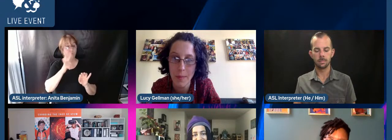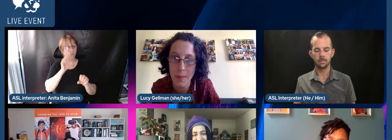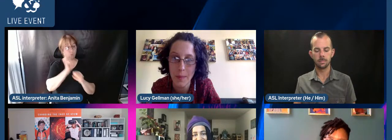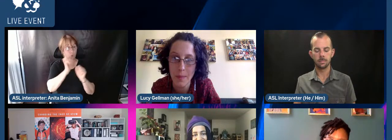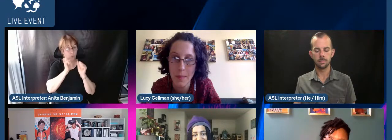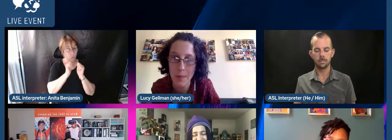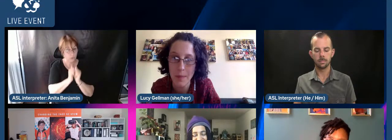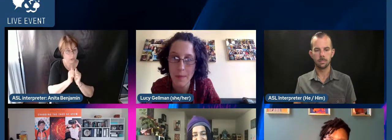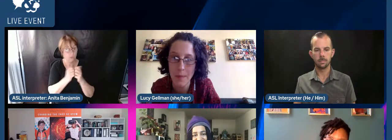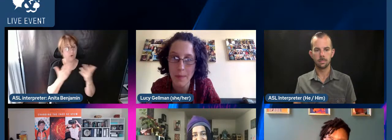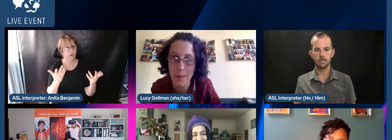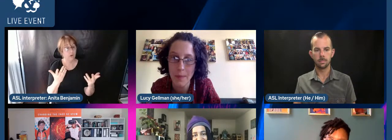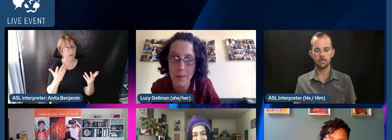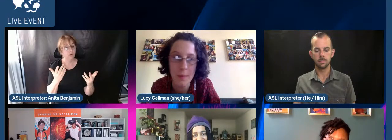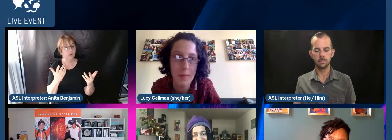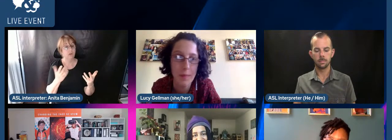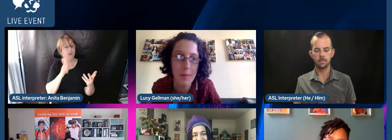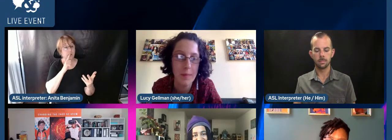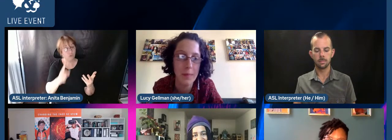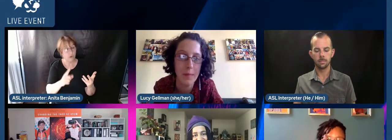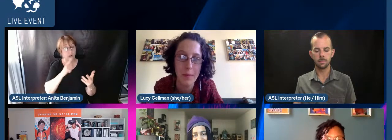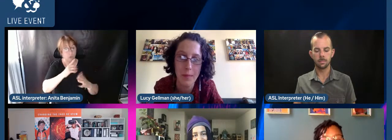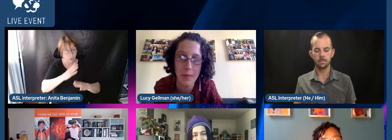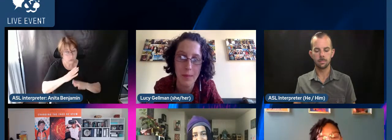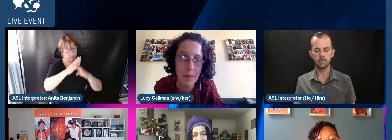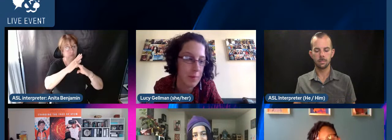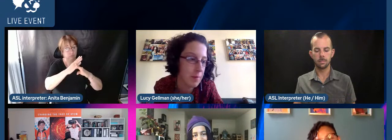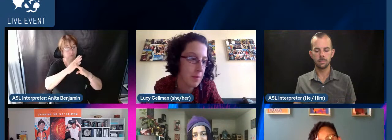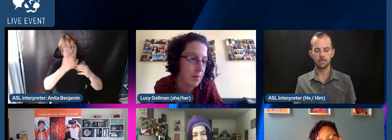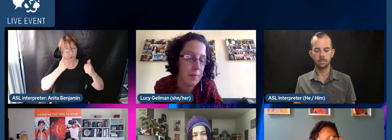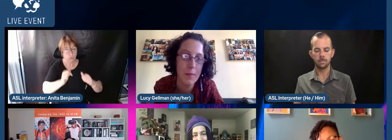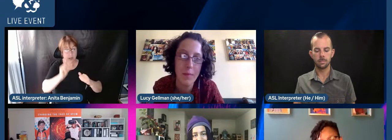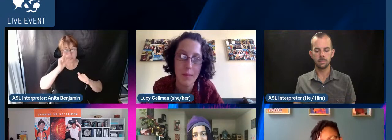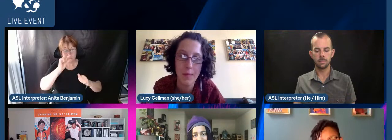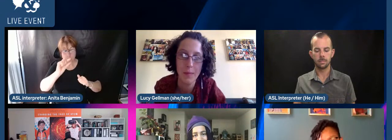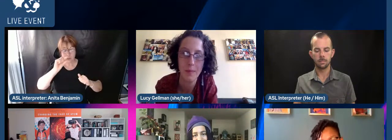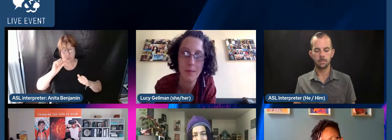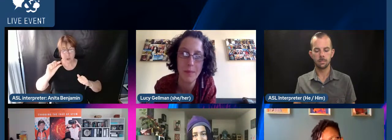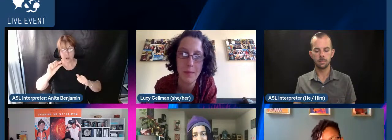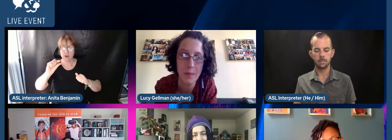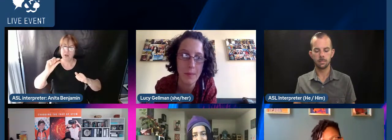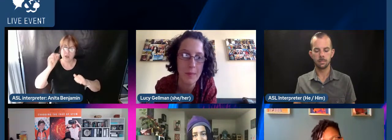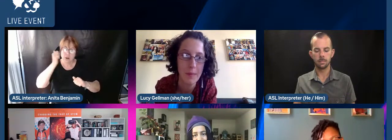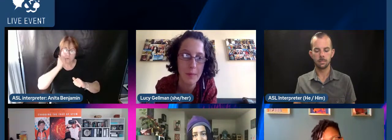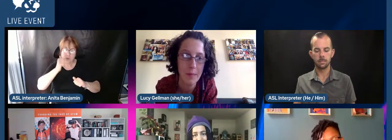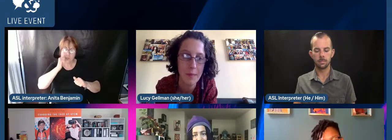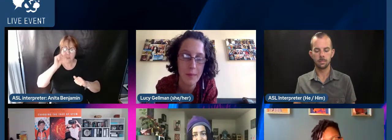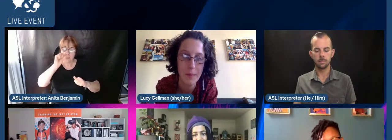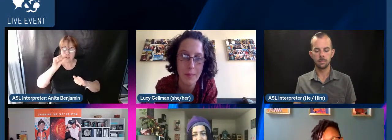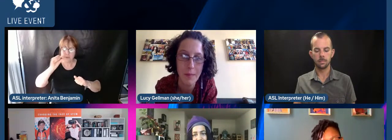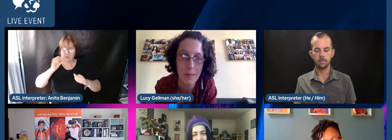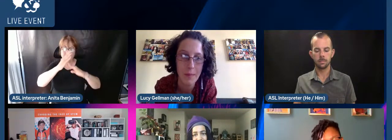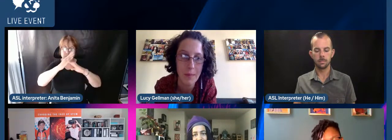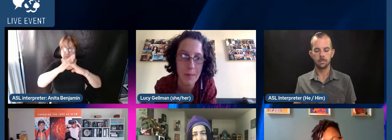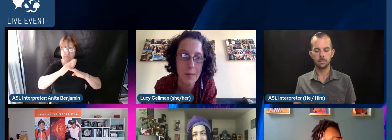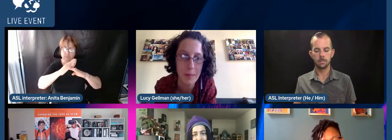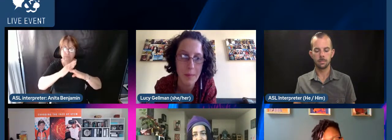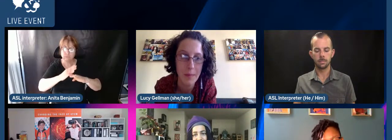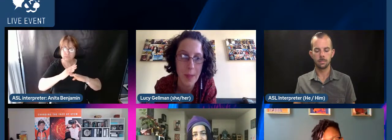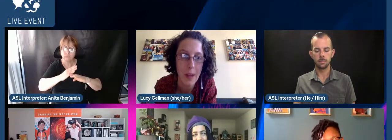and breaking at those rocks, we're moving. We might not move as fast as we want to, but we're